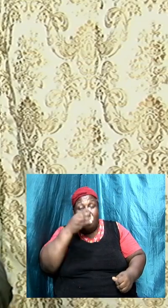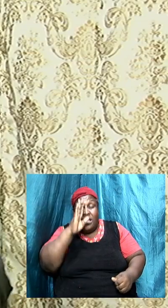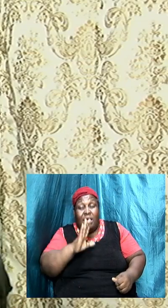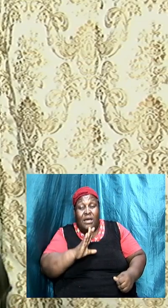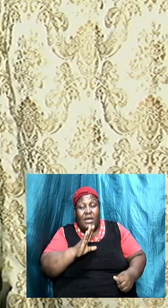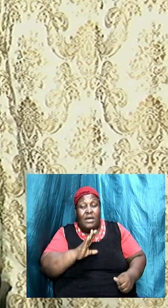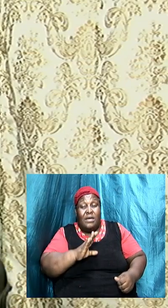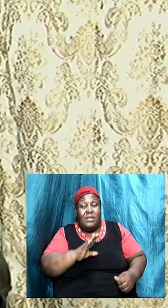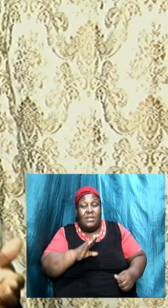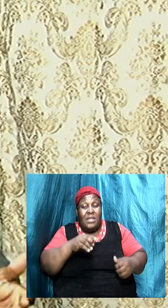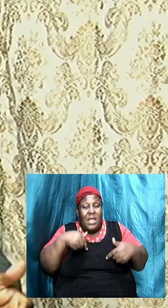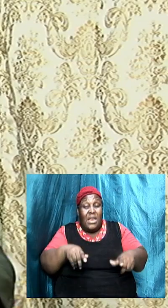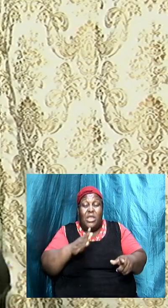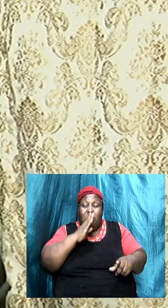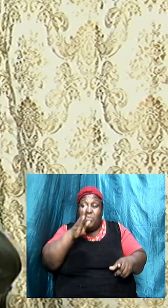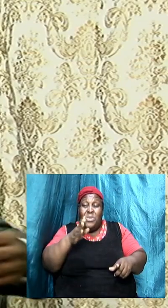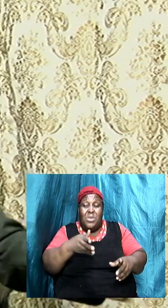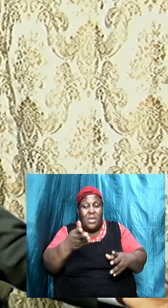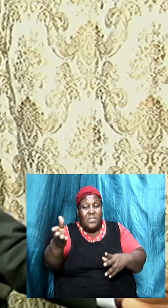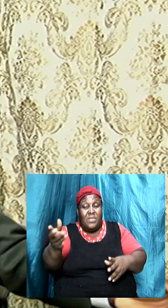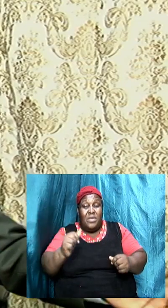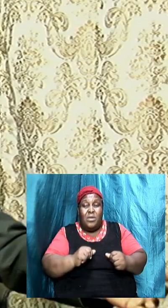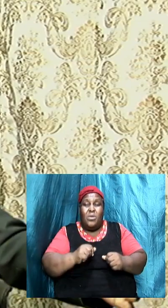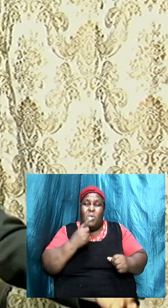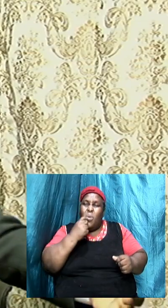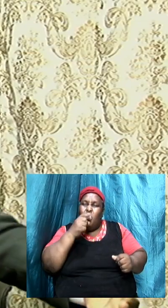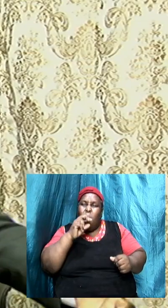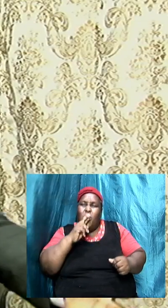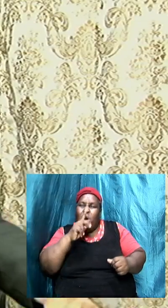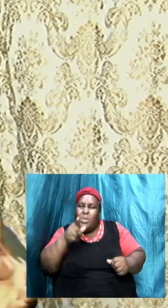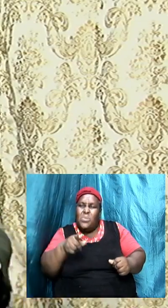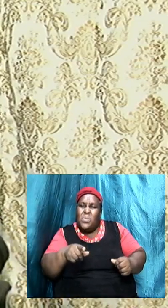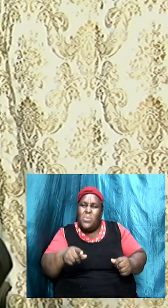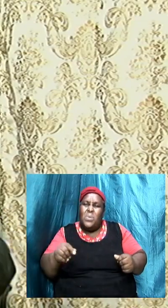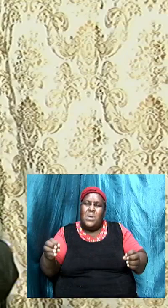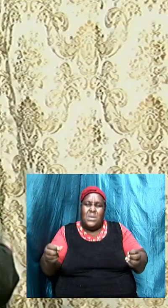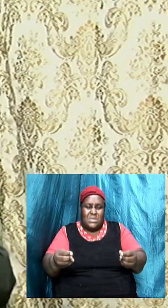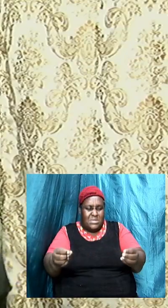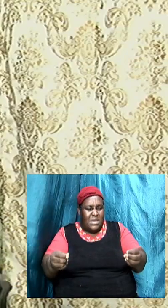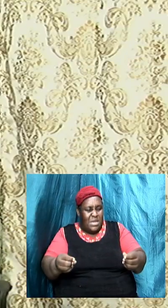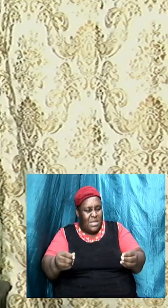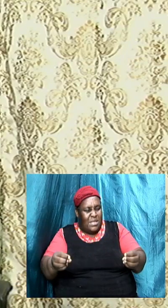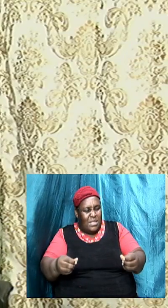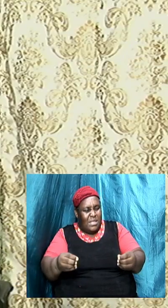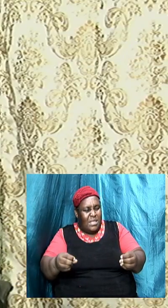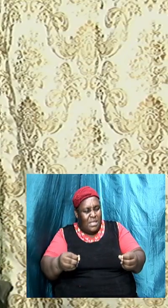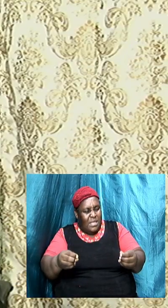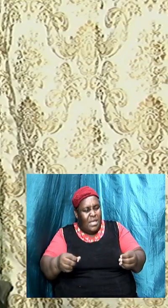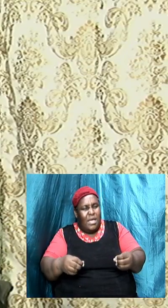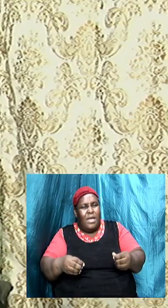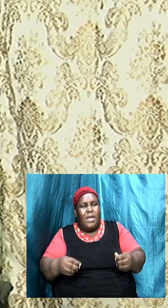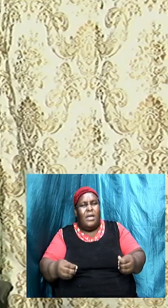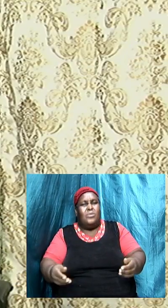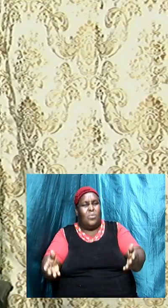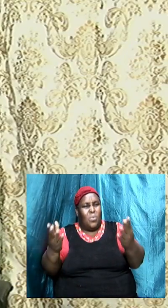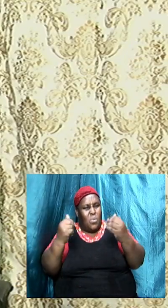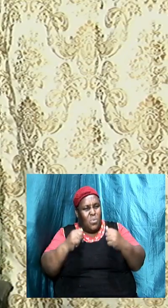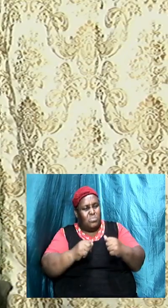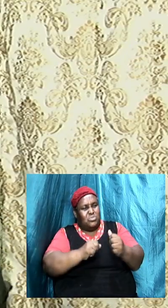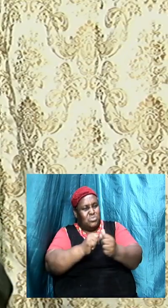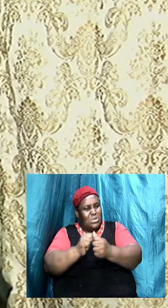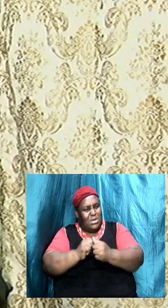what or who are you, the son, to say, look here, farm back who you were before, and then him give you the